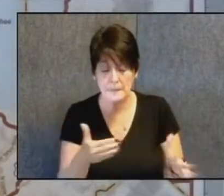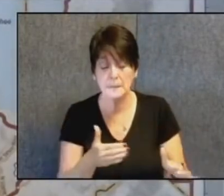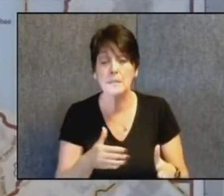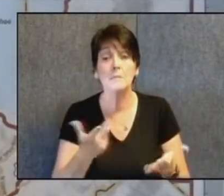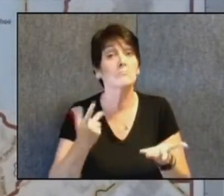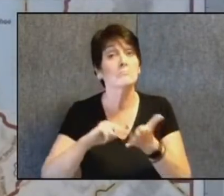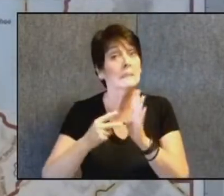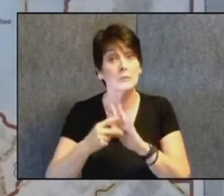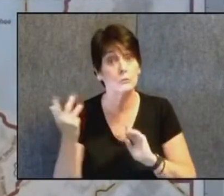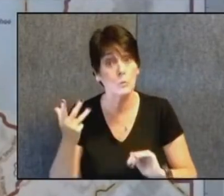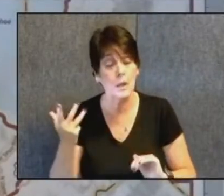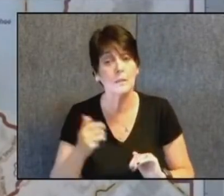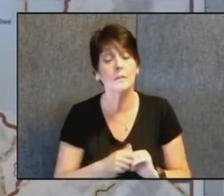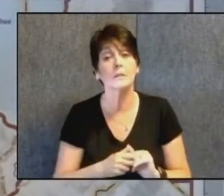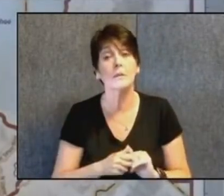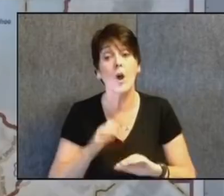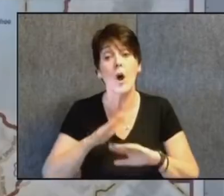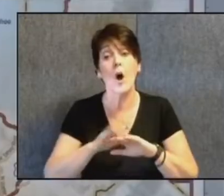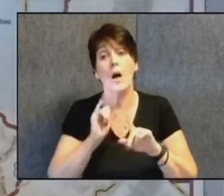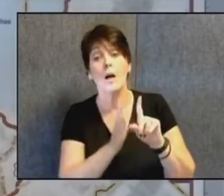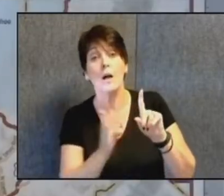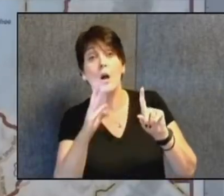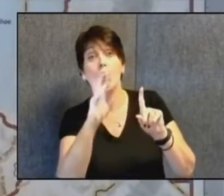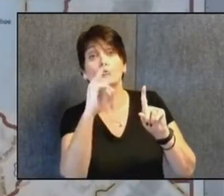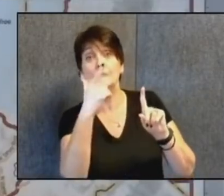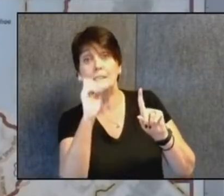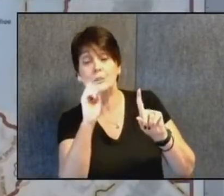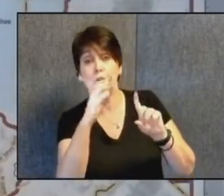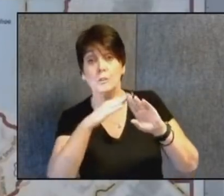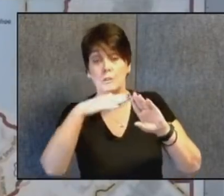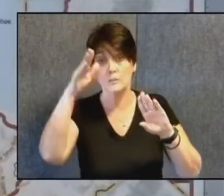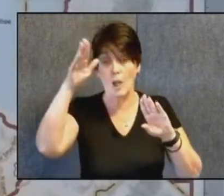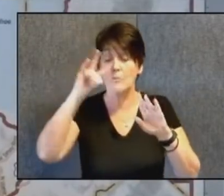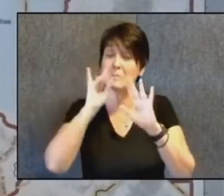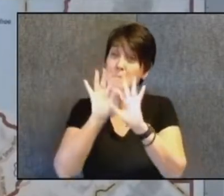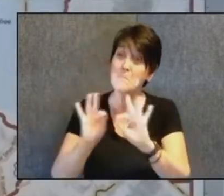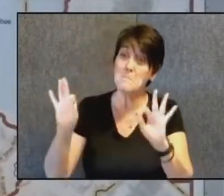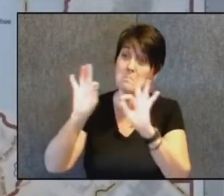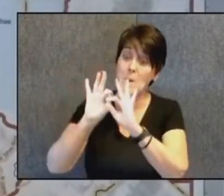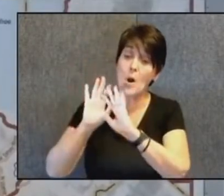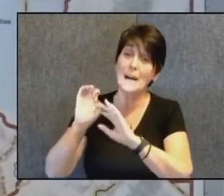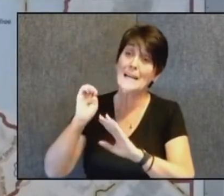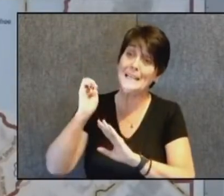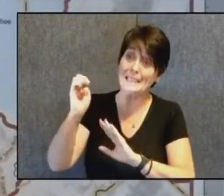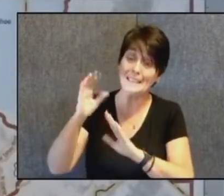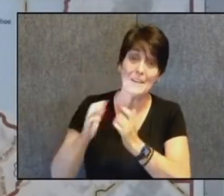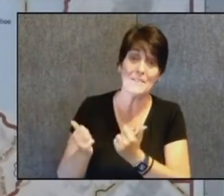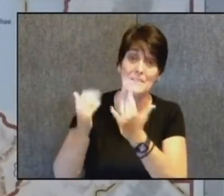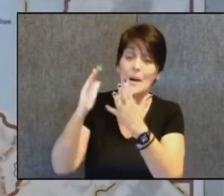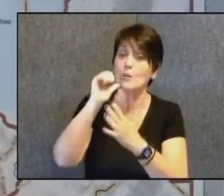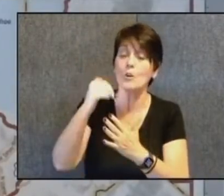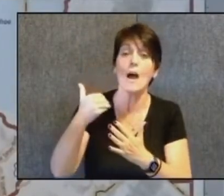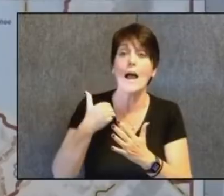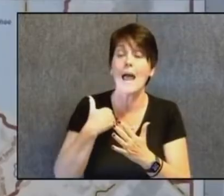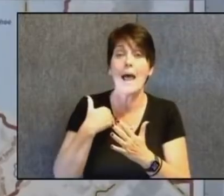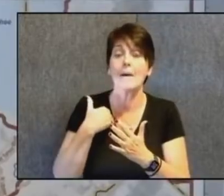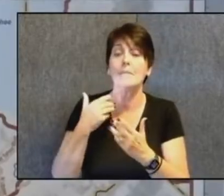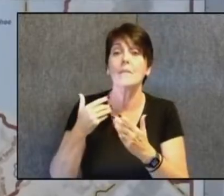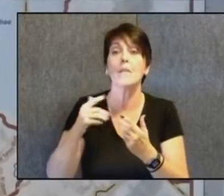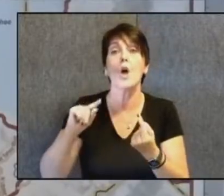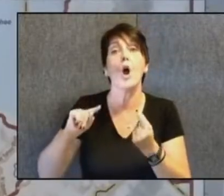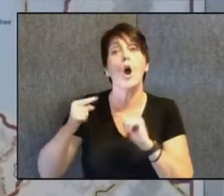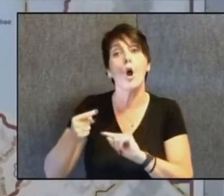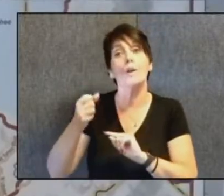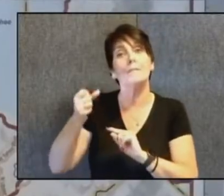Therefore, up on the ridge tops and on the very critical east side of the fire, we're not going to have the aiding effect of the